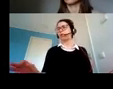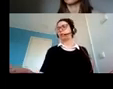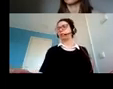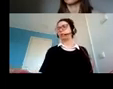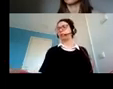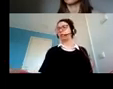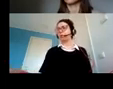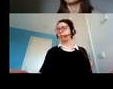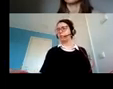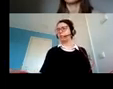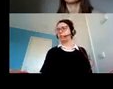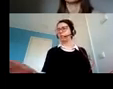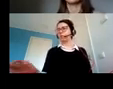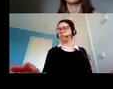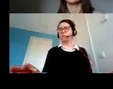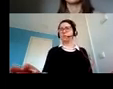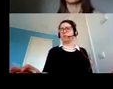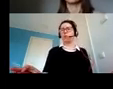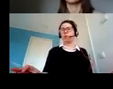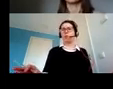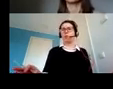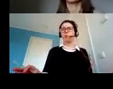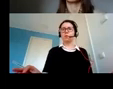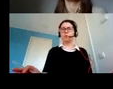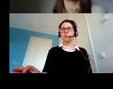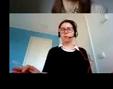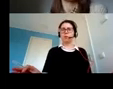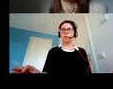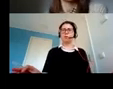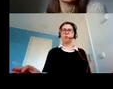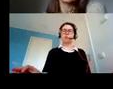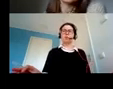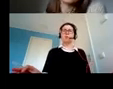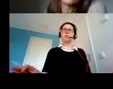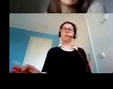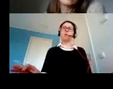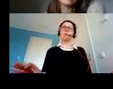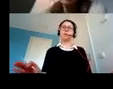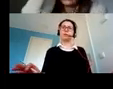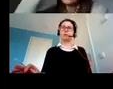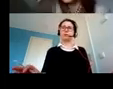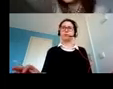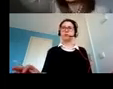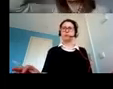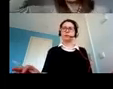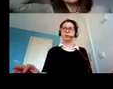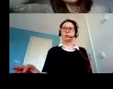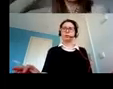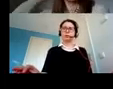future EU law, EU directive on human rights due diligence.